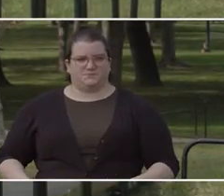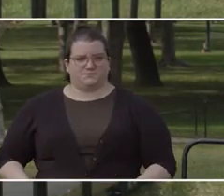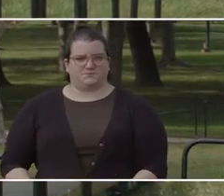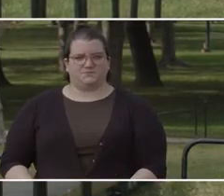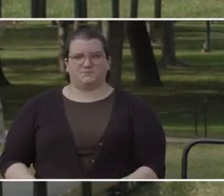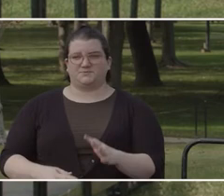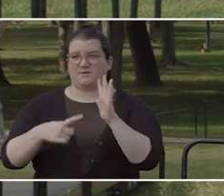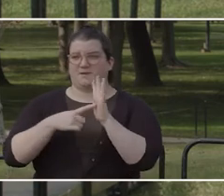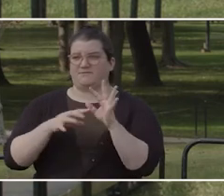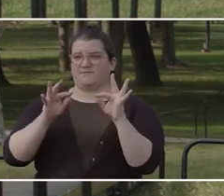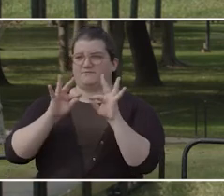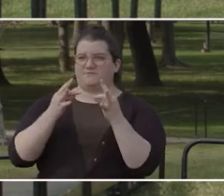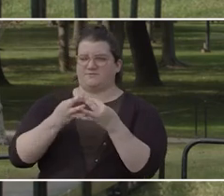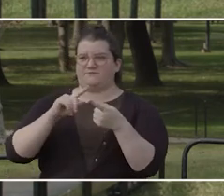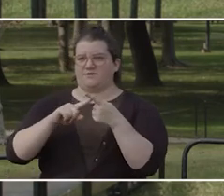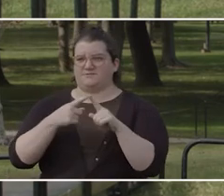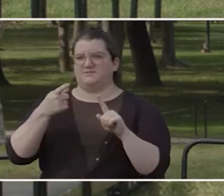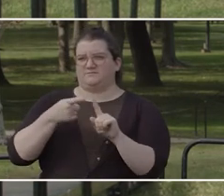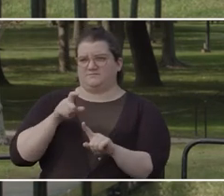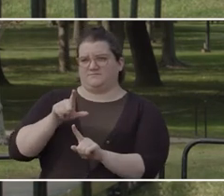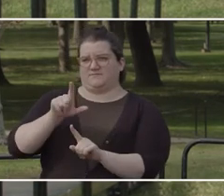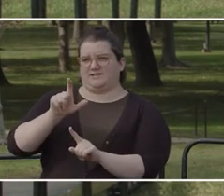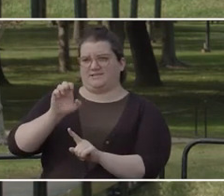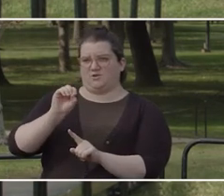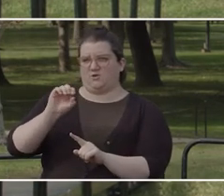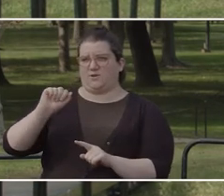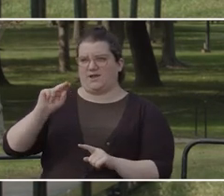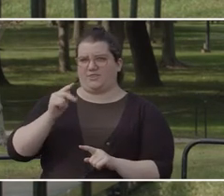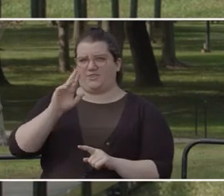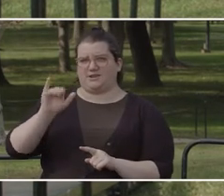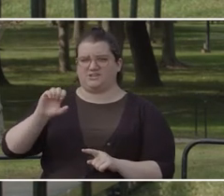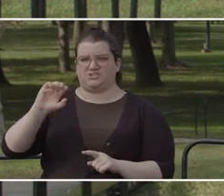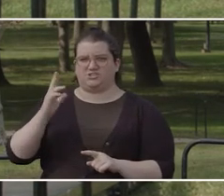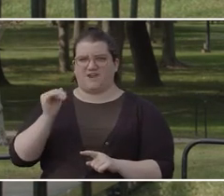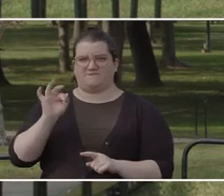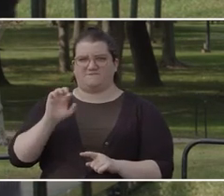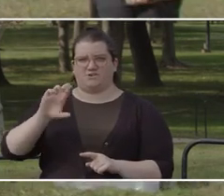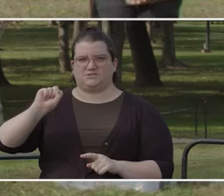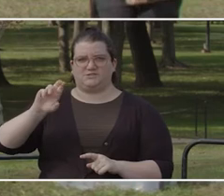On behalf of the friends and family of Leo Anthony Schaefer Sr., U.S. Navy.